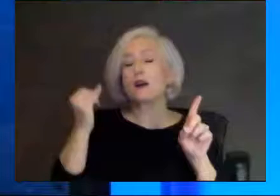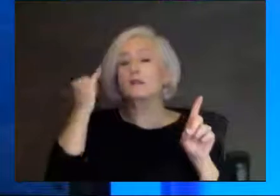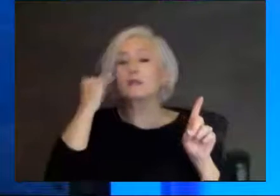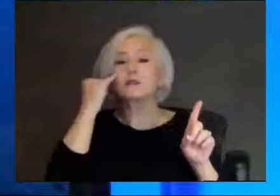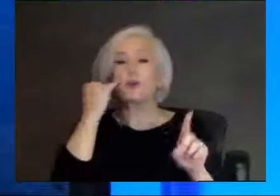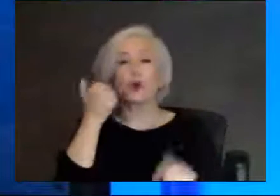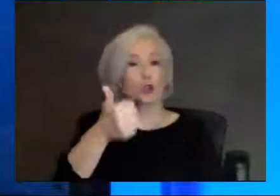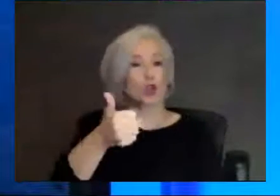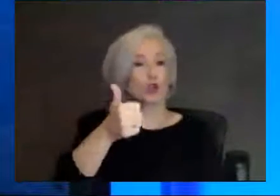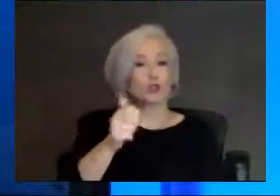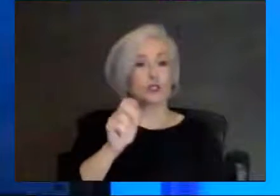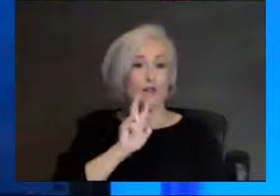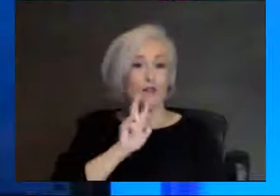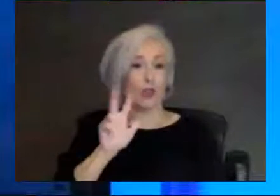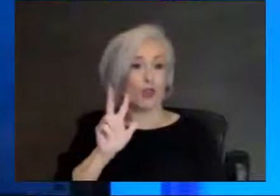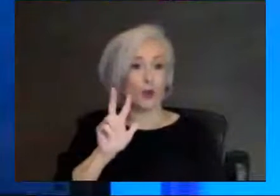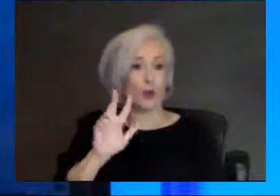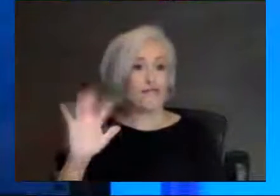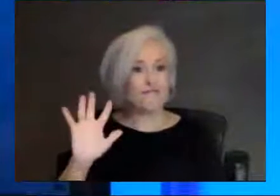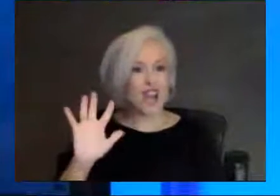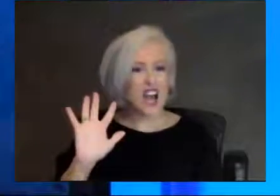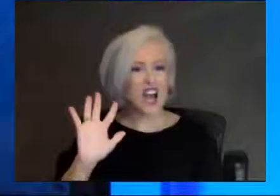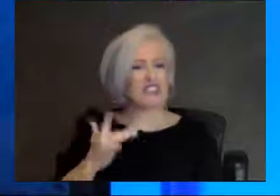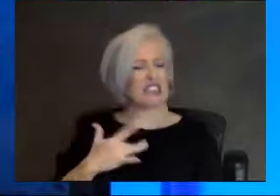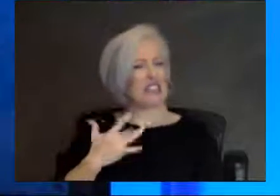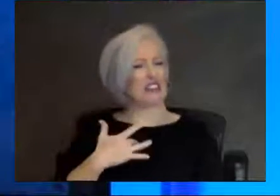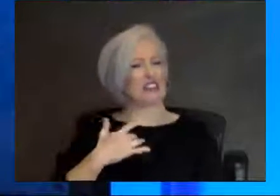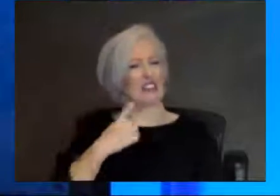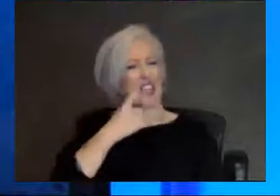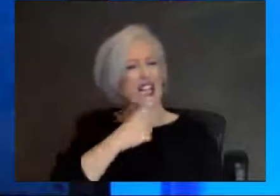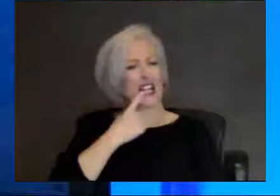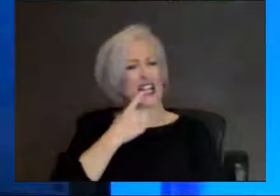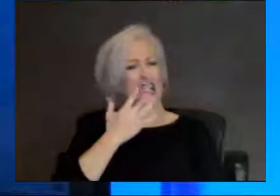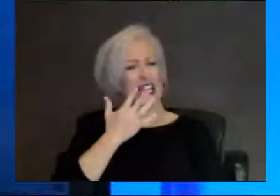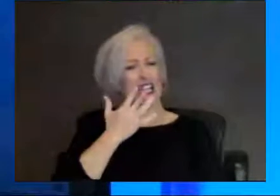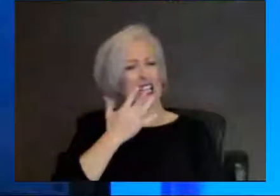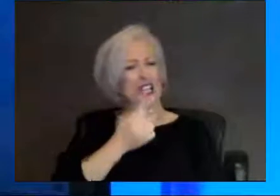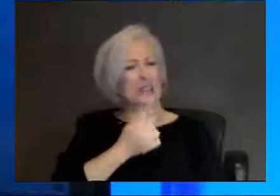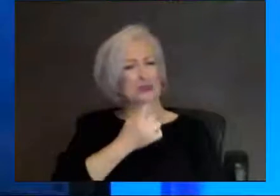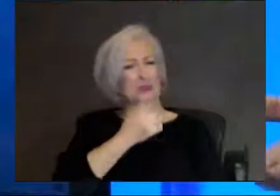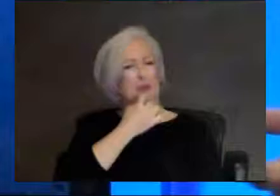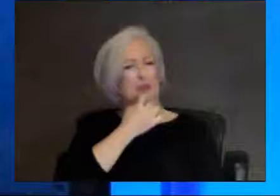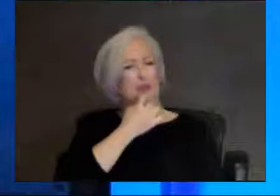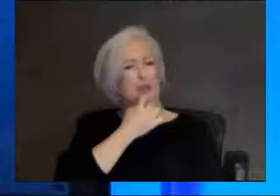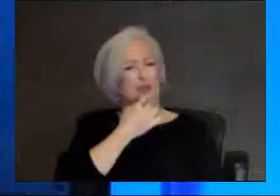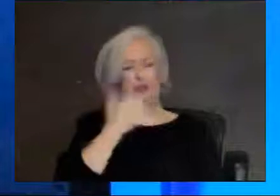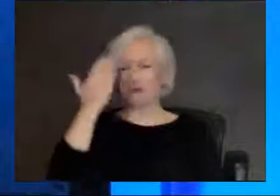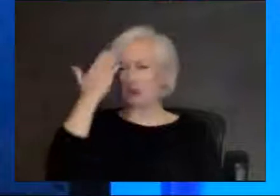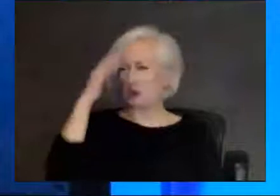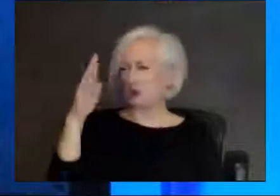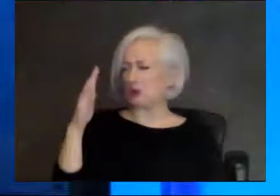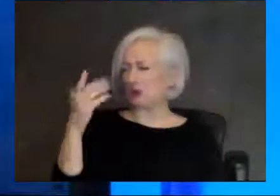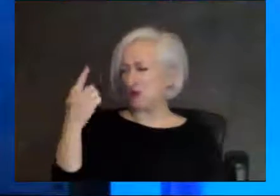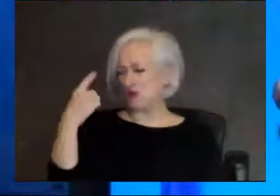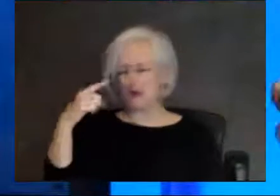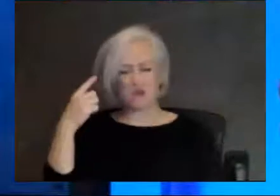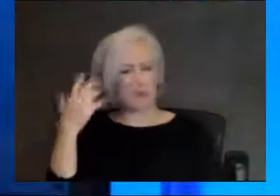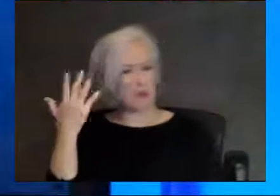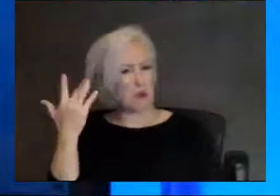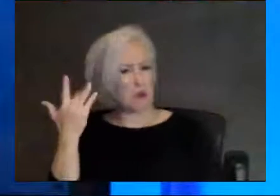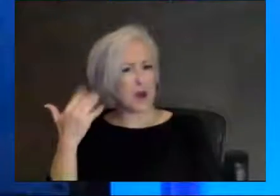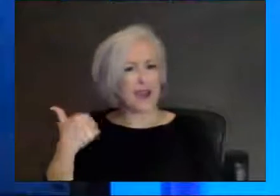continuous bitterness in your mouth or unease, but you really don't know what to do or where to go. For